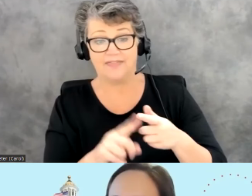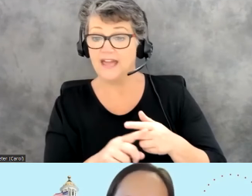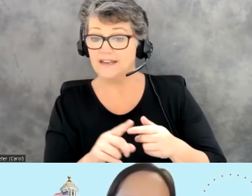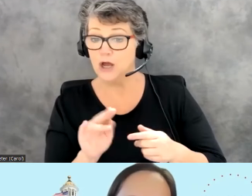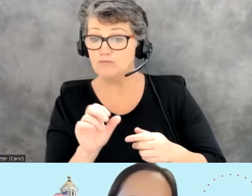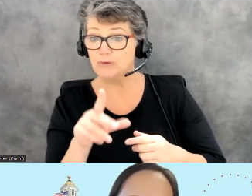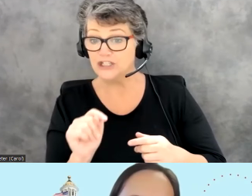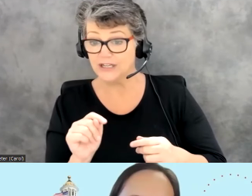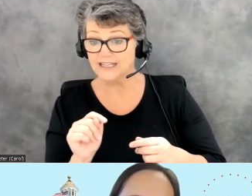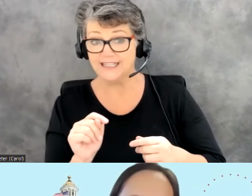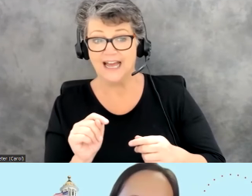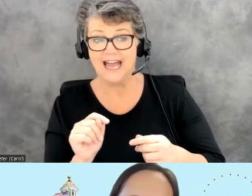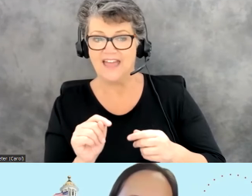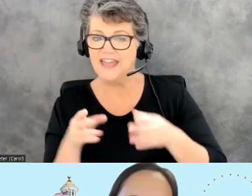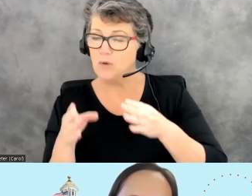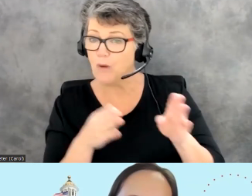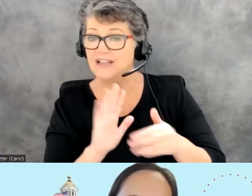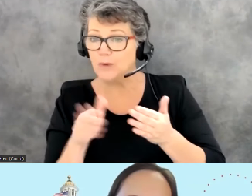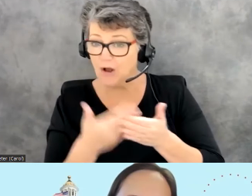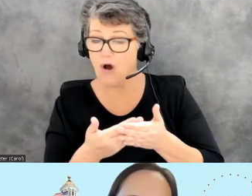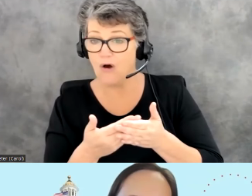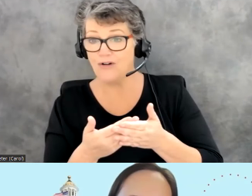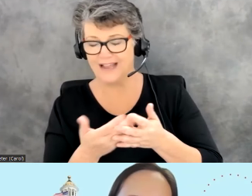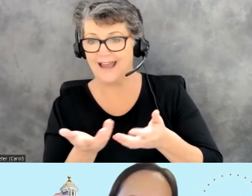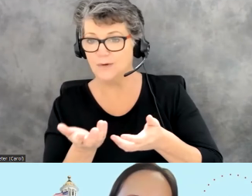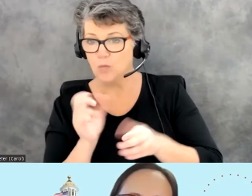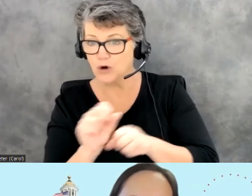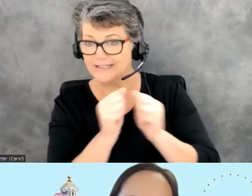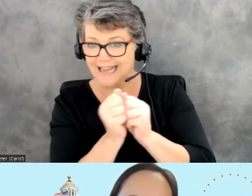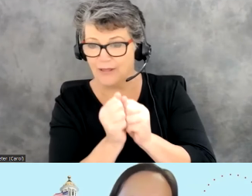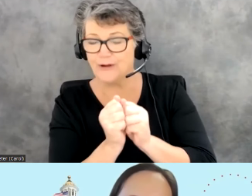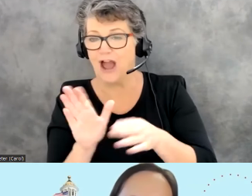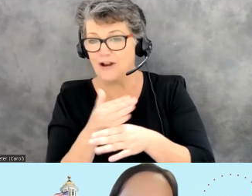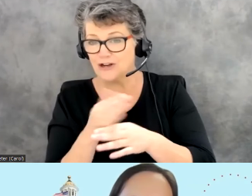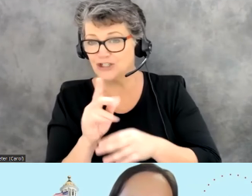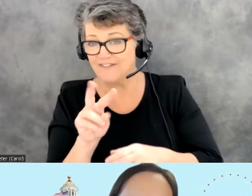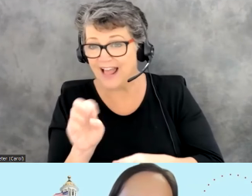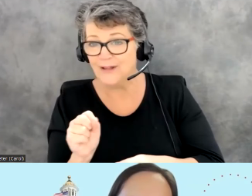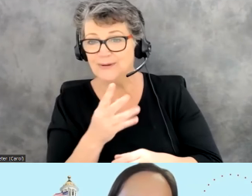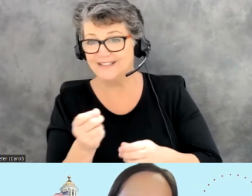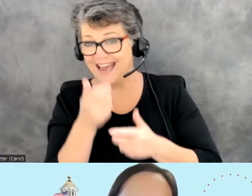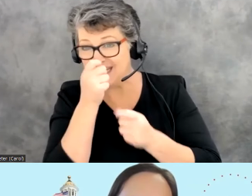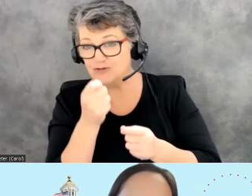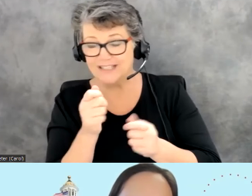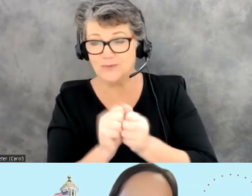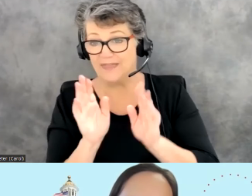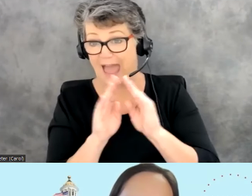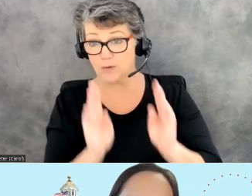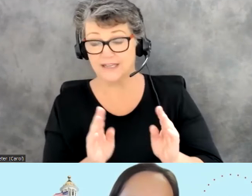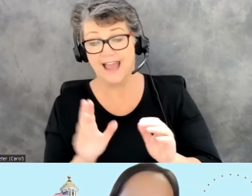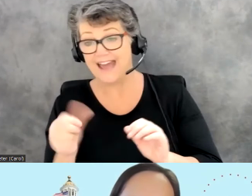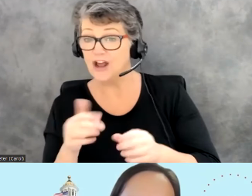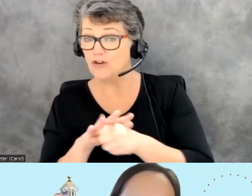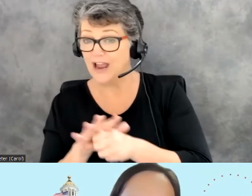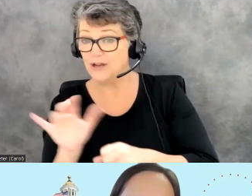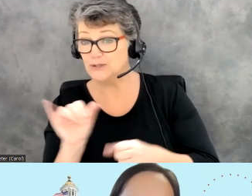us some asks and some ways that we can all collaborate moving forward on our shared values and our shared interests around housing, as well as other areas